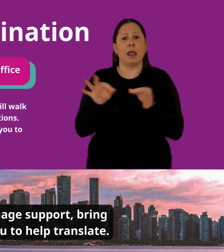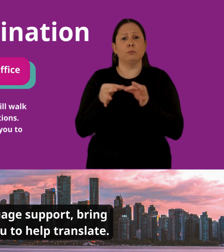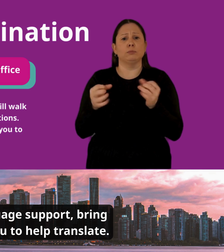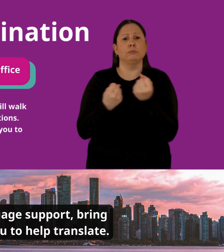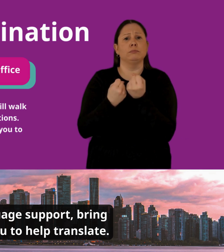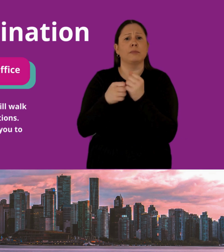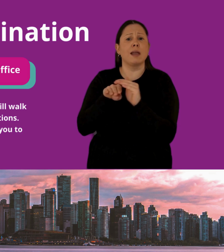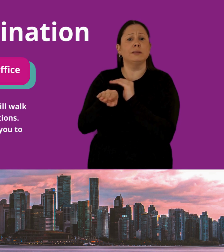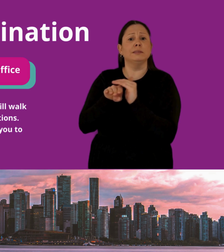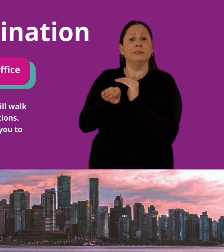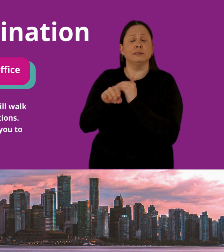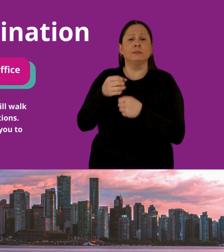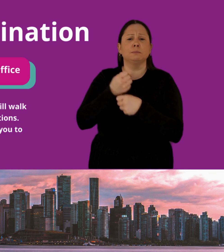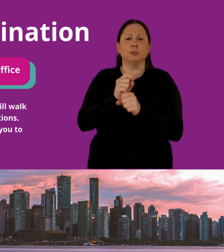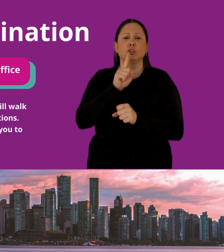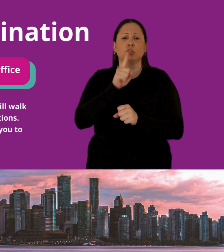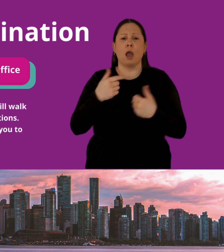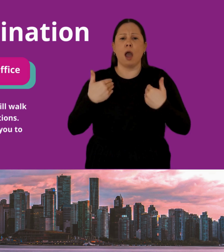help translate.